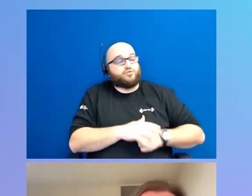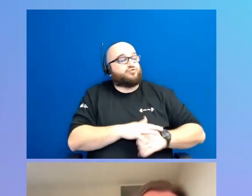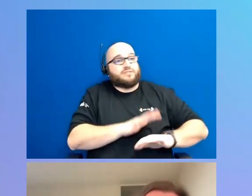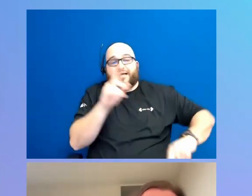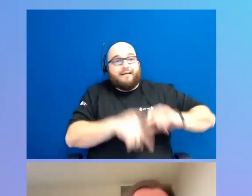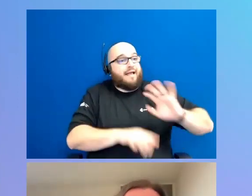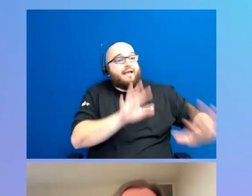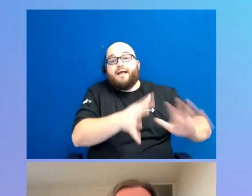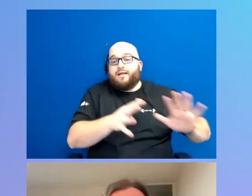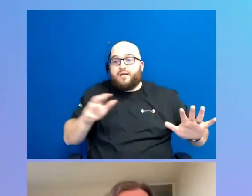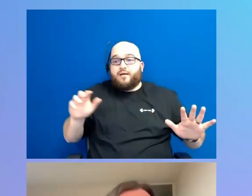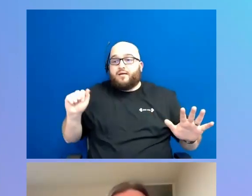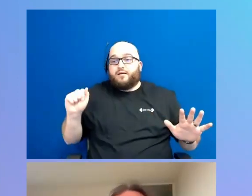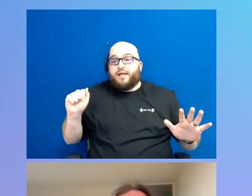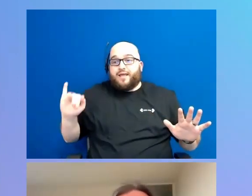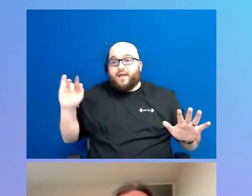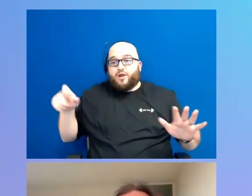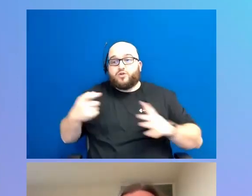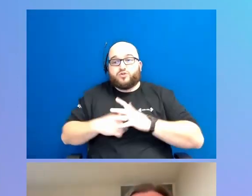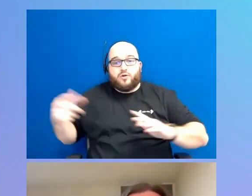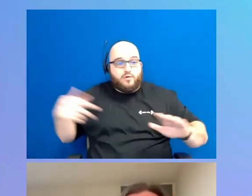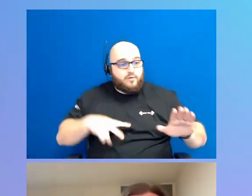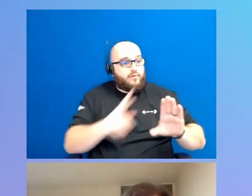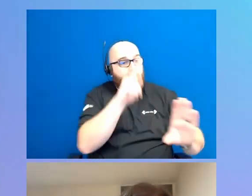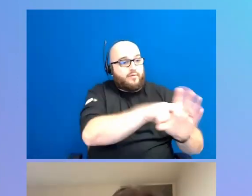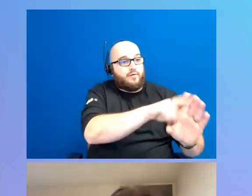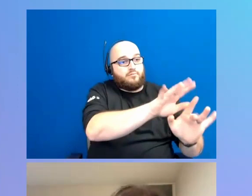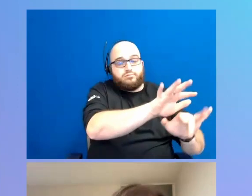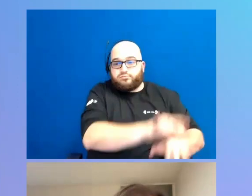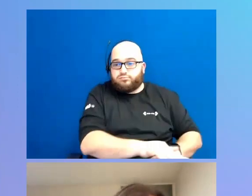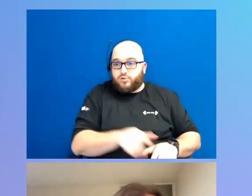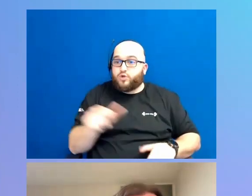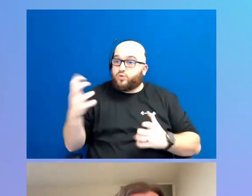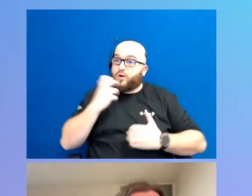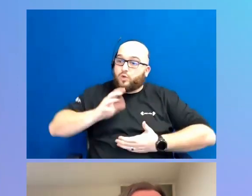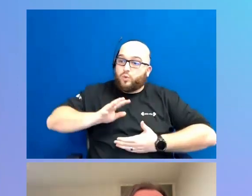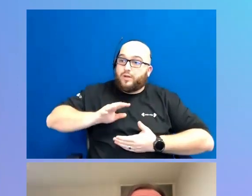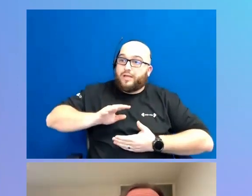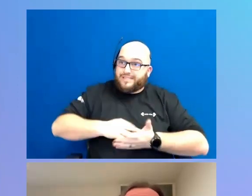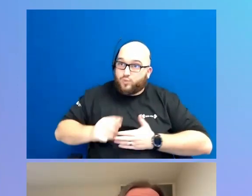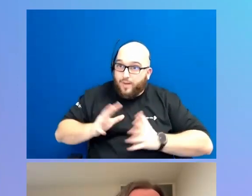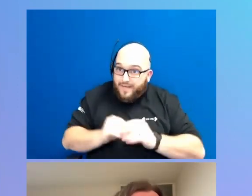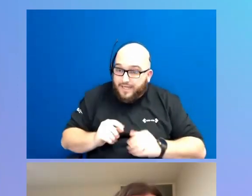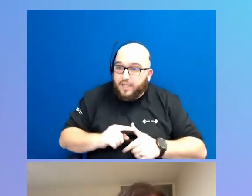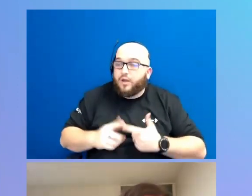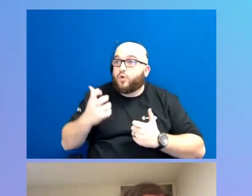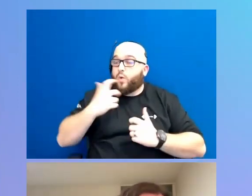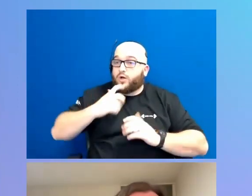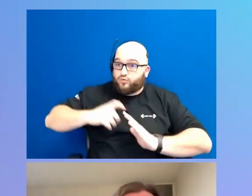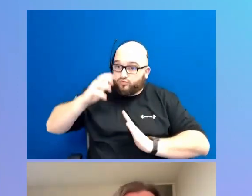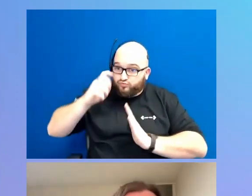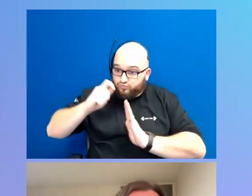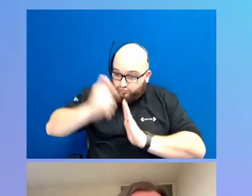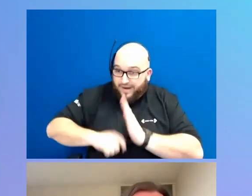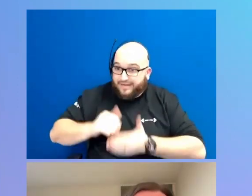it could start taking off tasks for you. You want it to send an email for you. You want it to schedule a meeting for you. You want